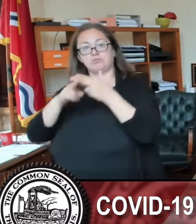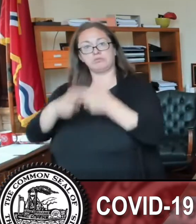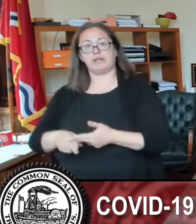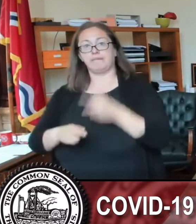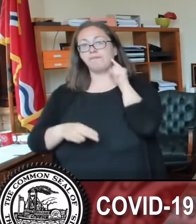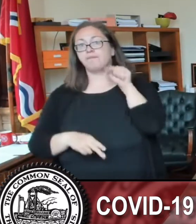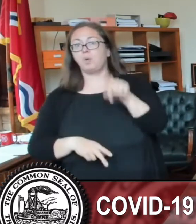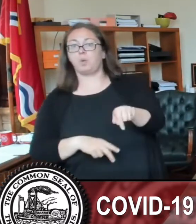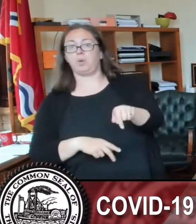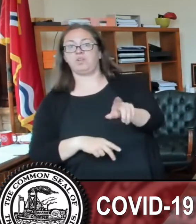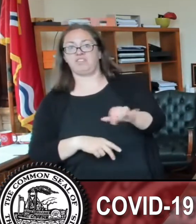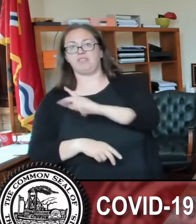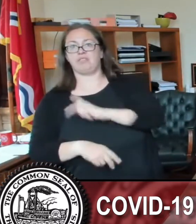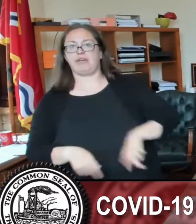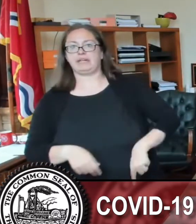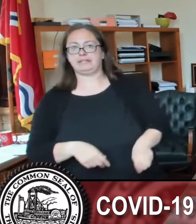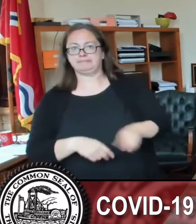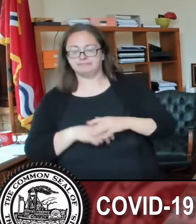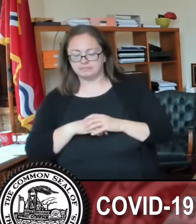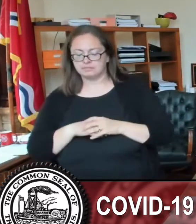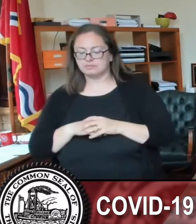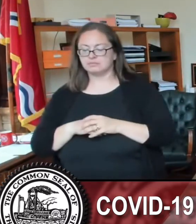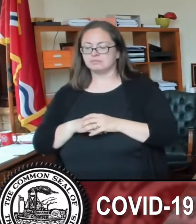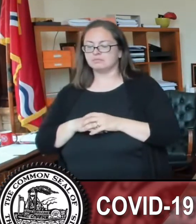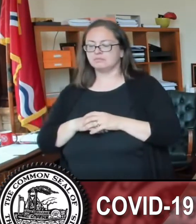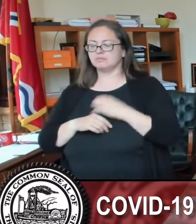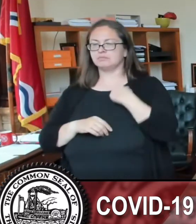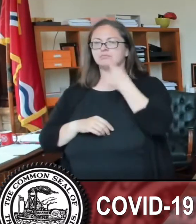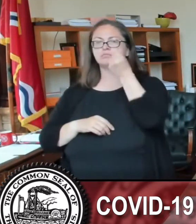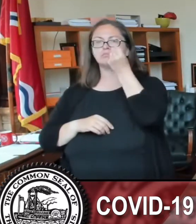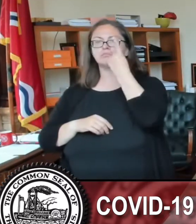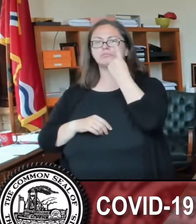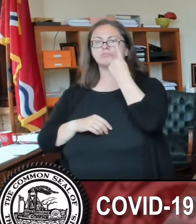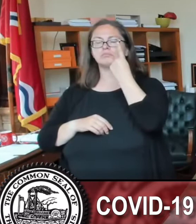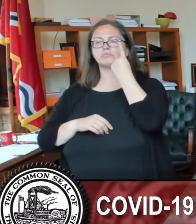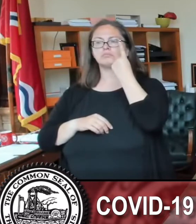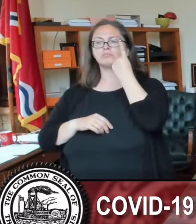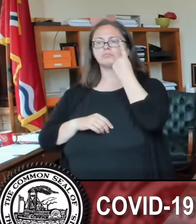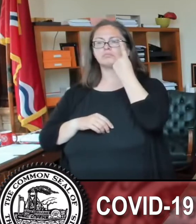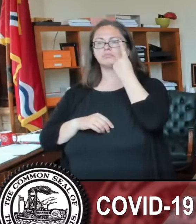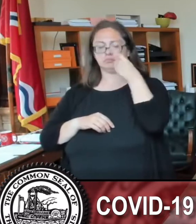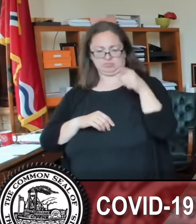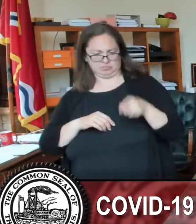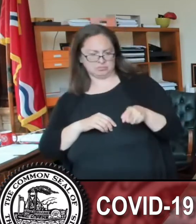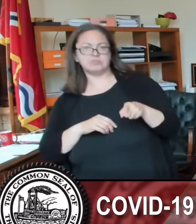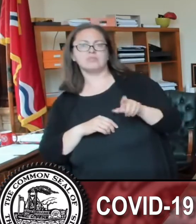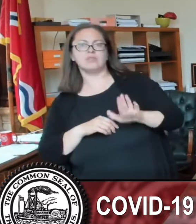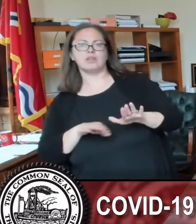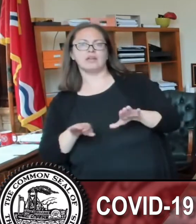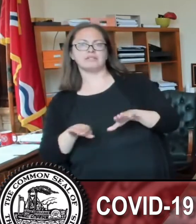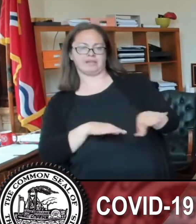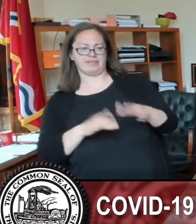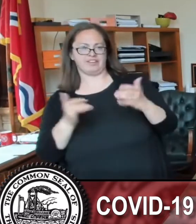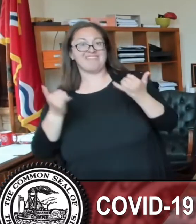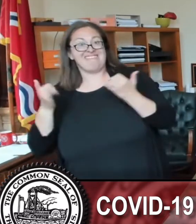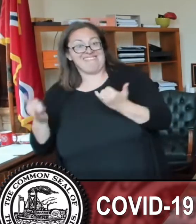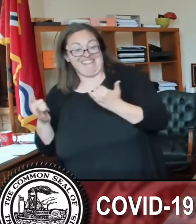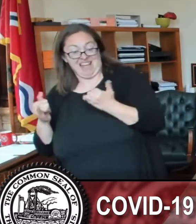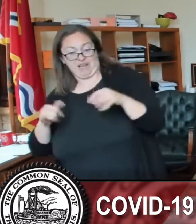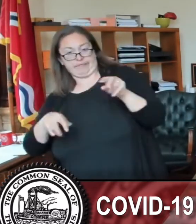him. I understand that judging his behavior by today's